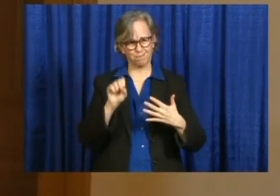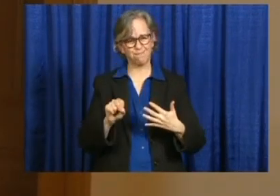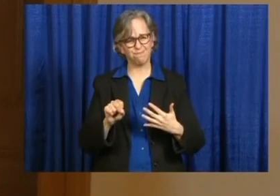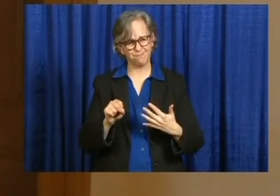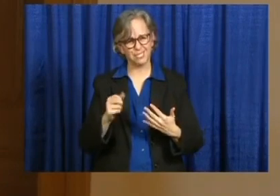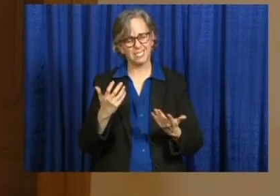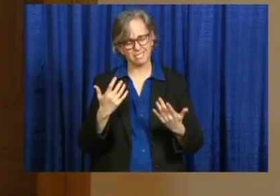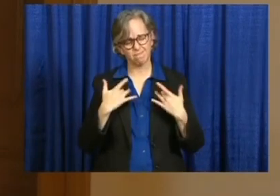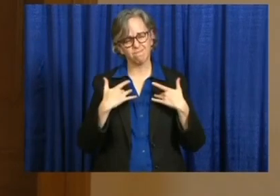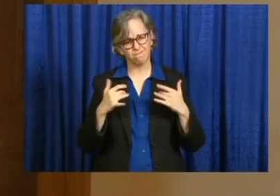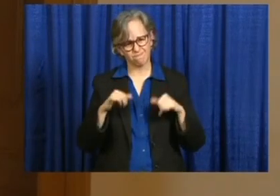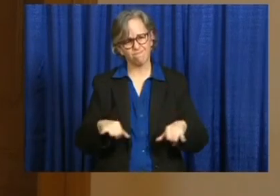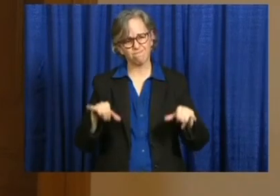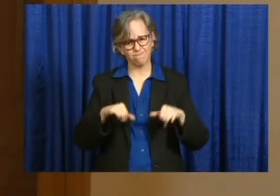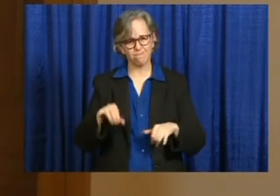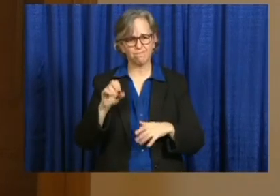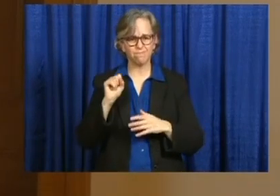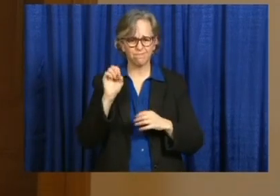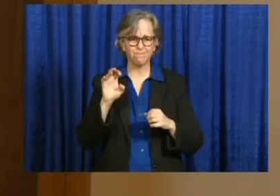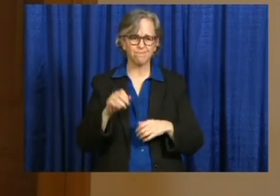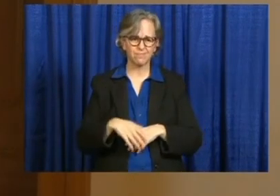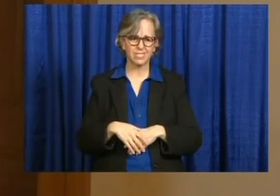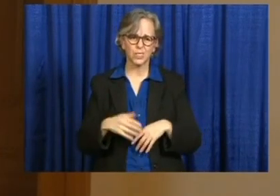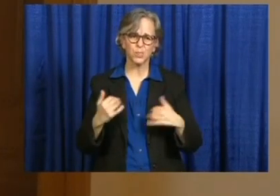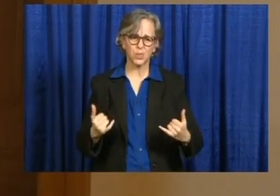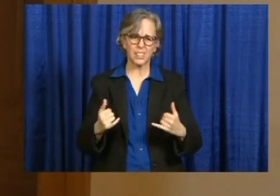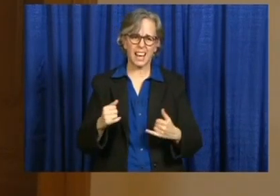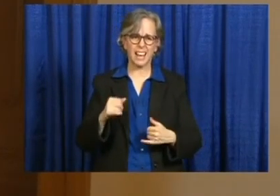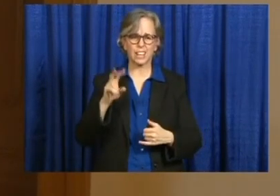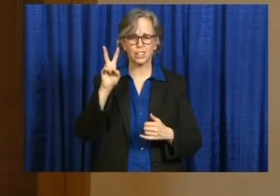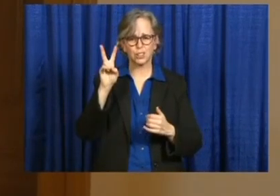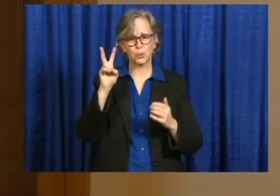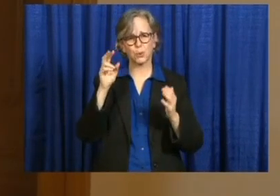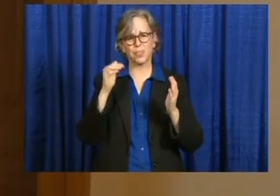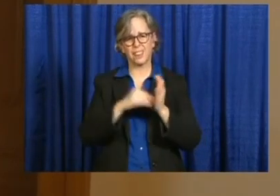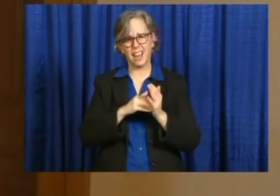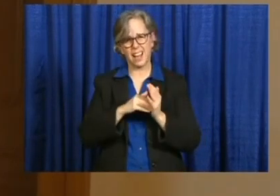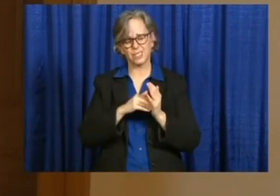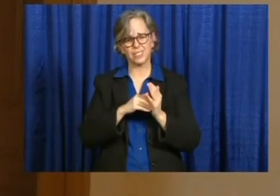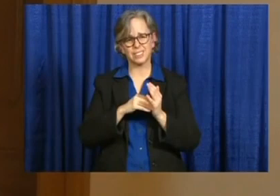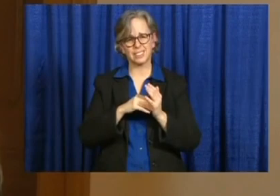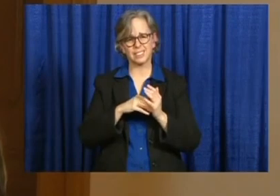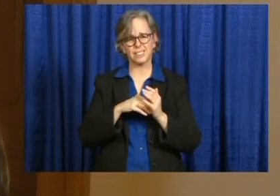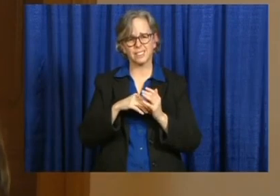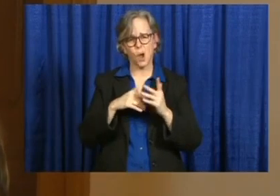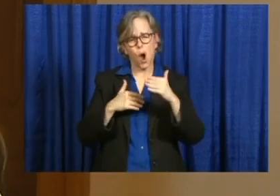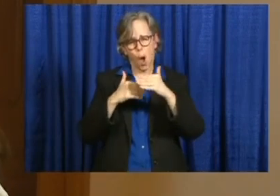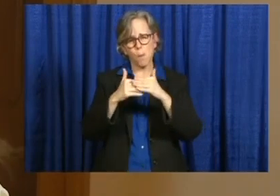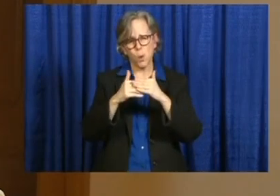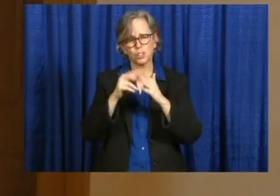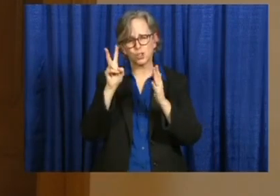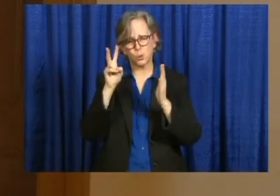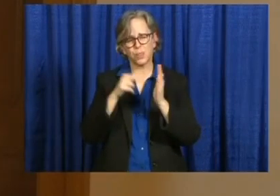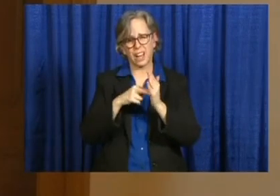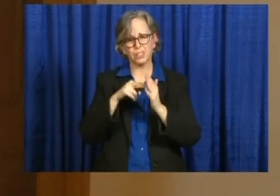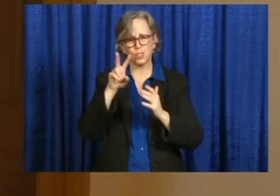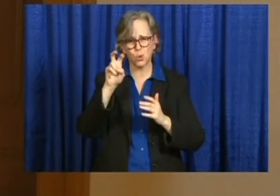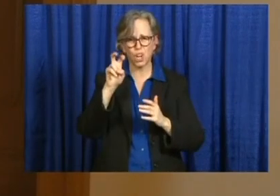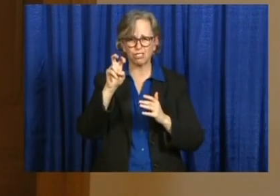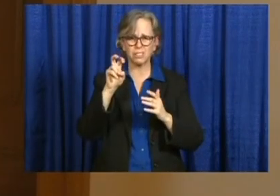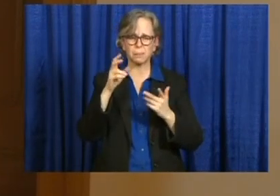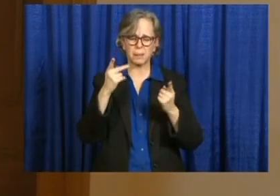And today we are looking at 2,000, almost 2,200 cases as of this